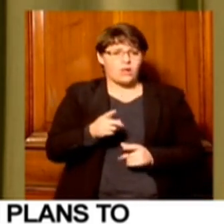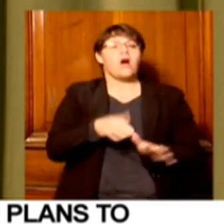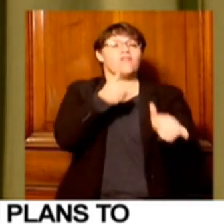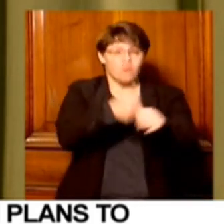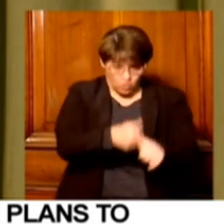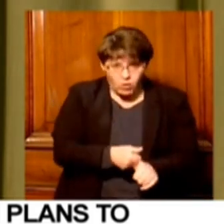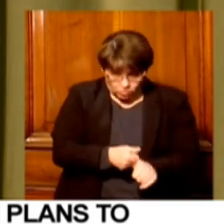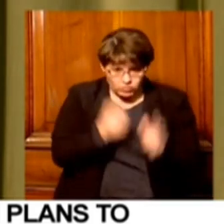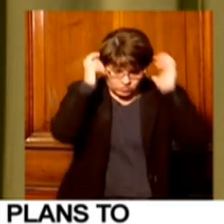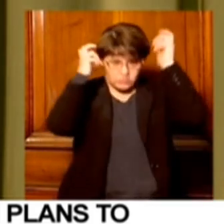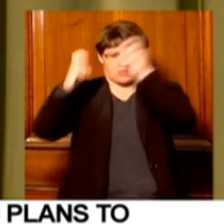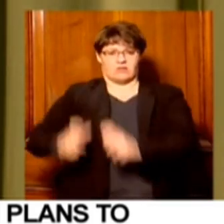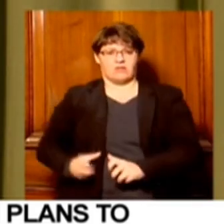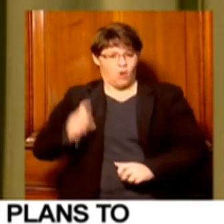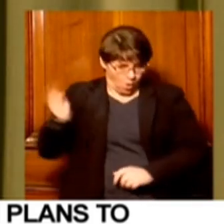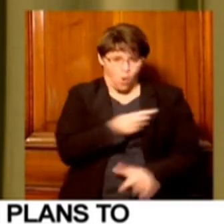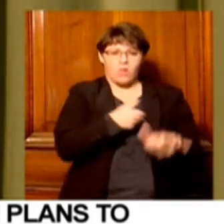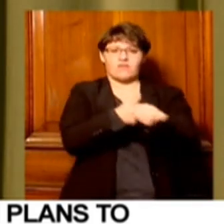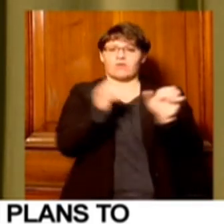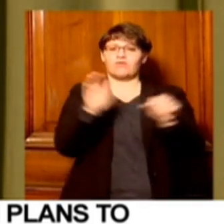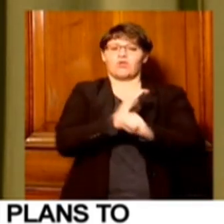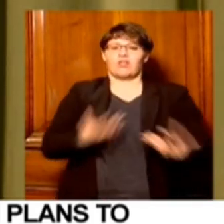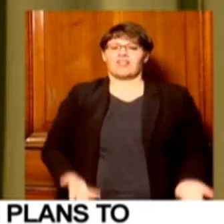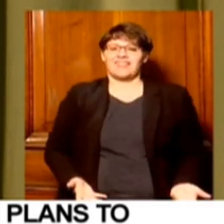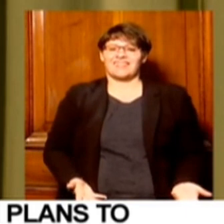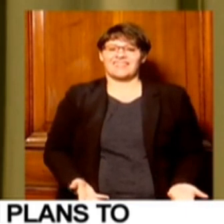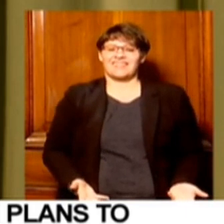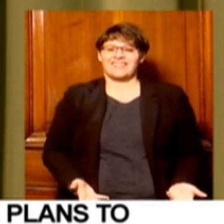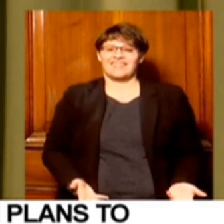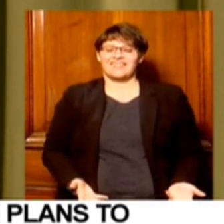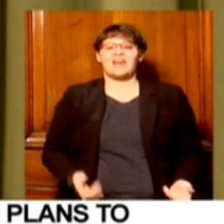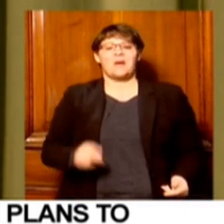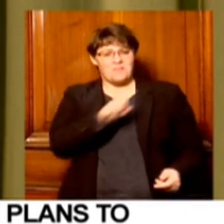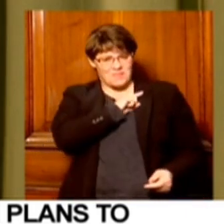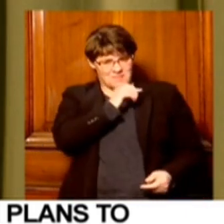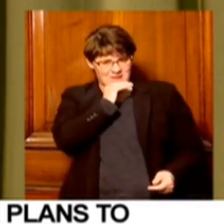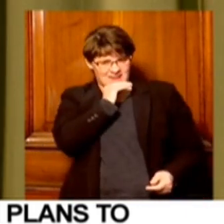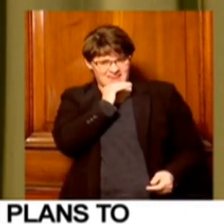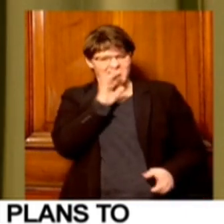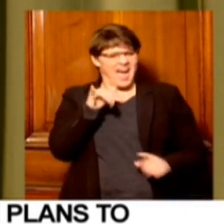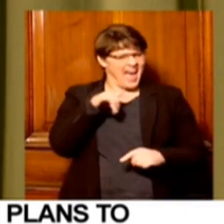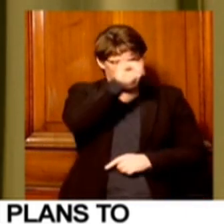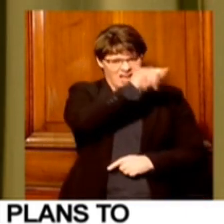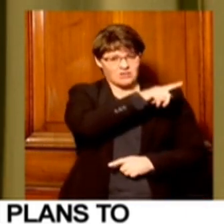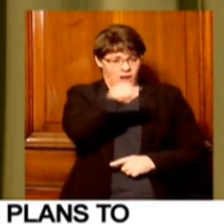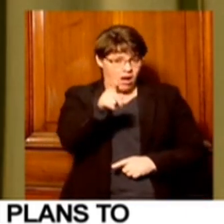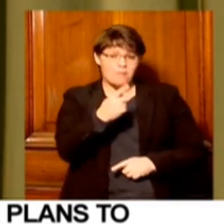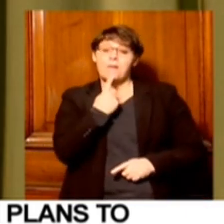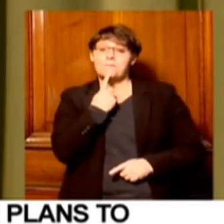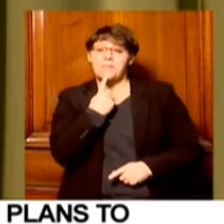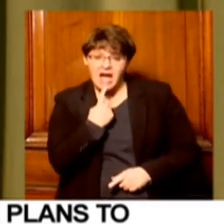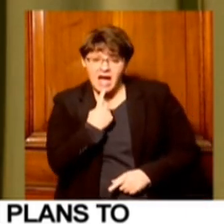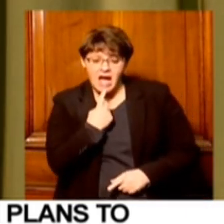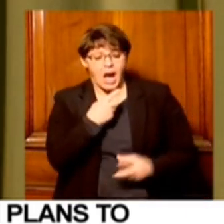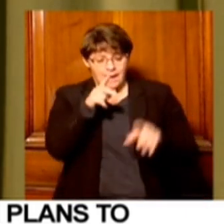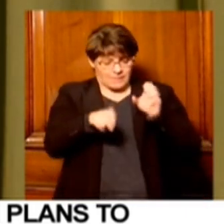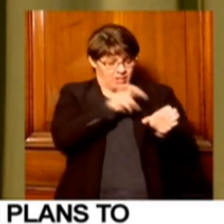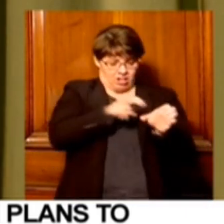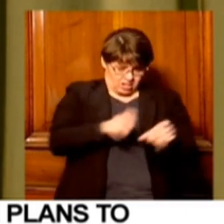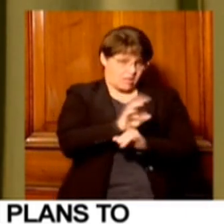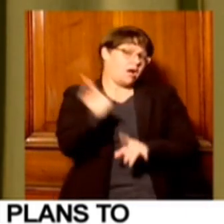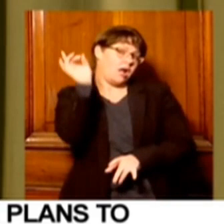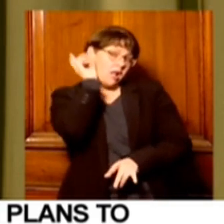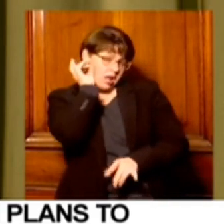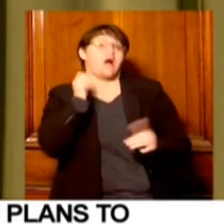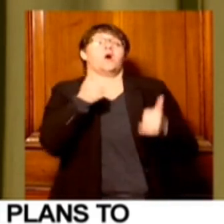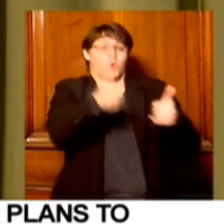headphones, and that happens. And this holds the airline industry in good stead in as far as us trusting that the measures that